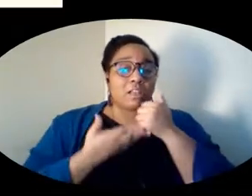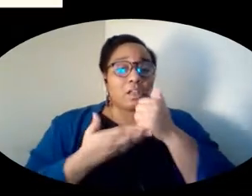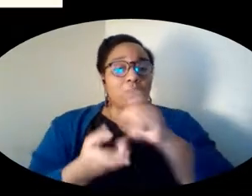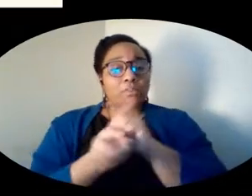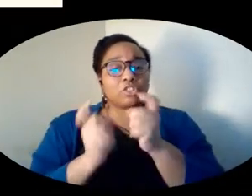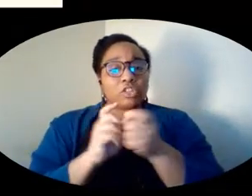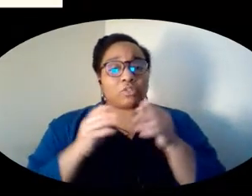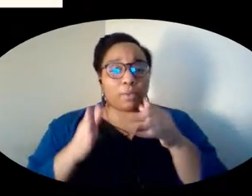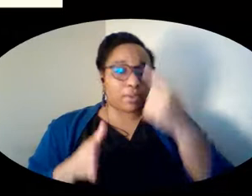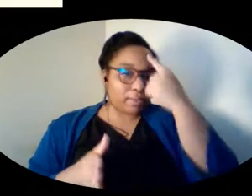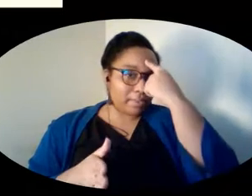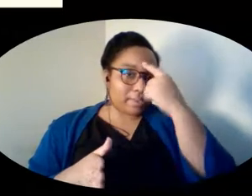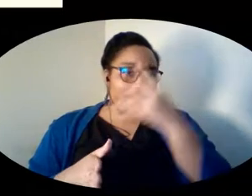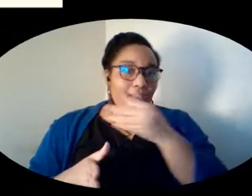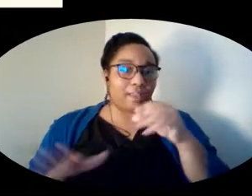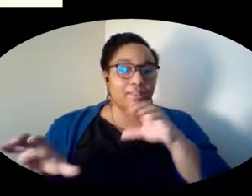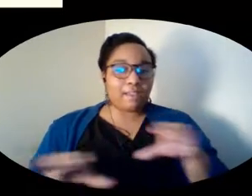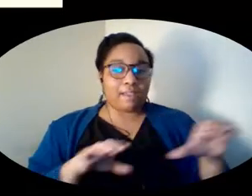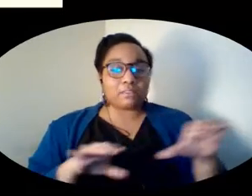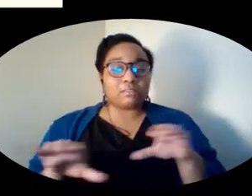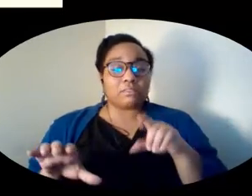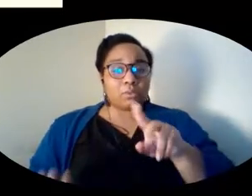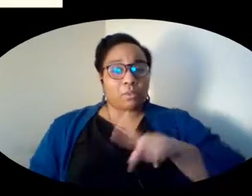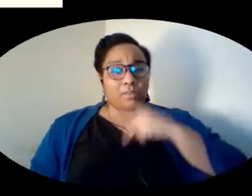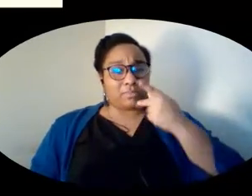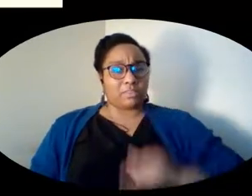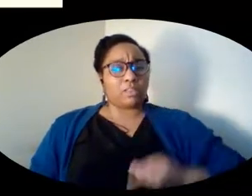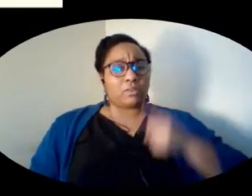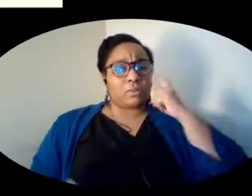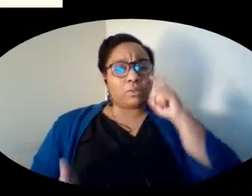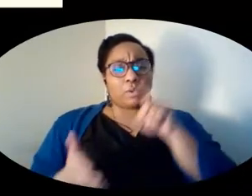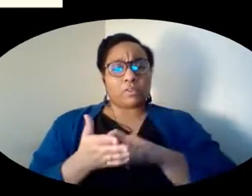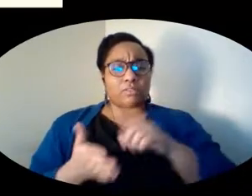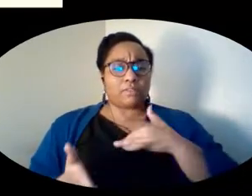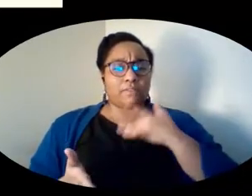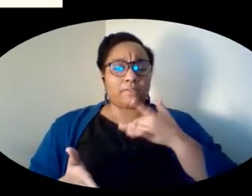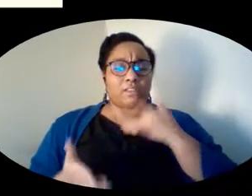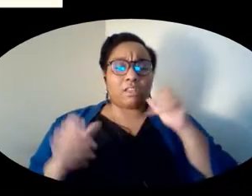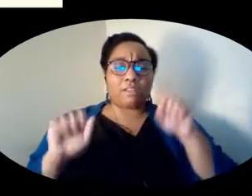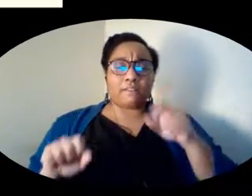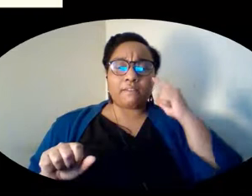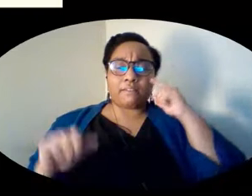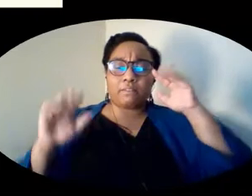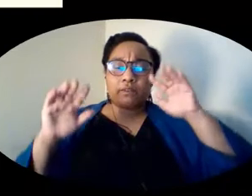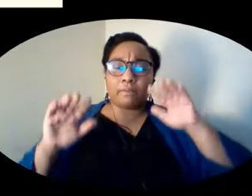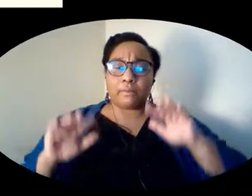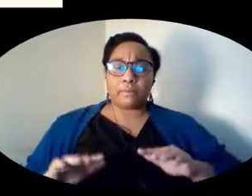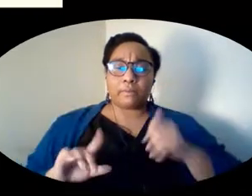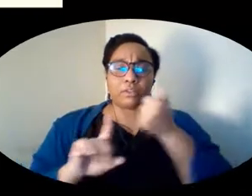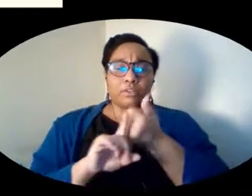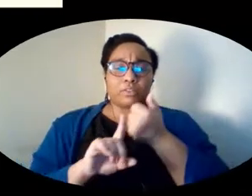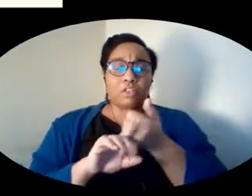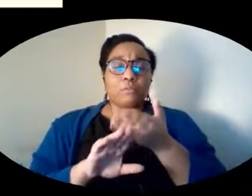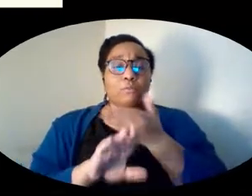change the way you think and act. When you get upset, you notice how you feel and can calm